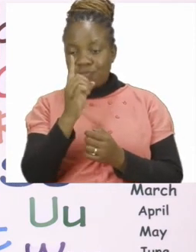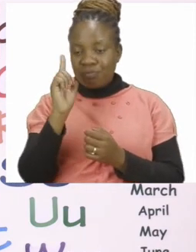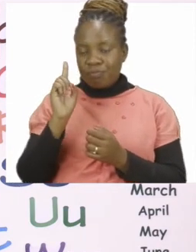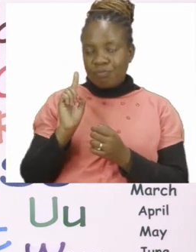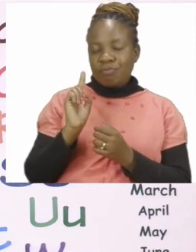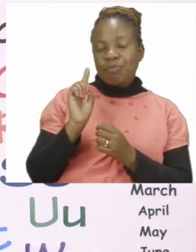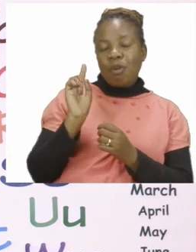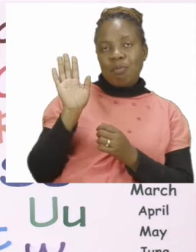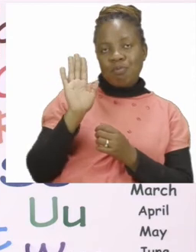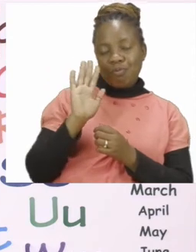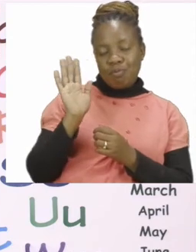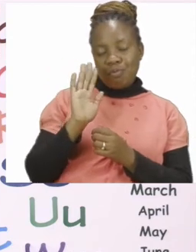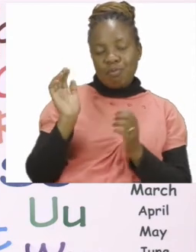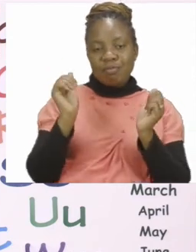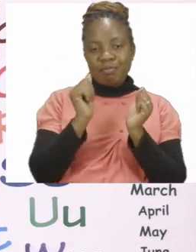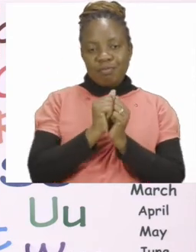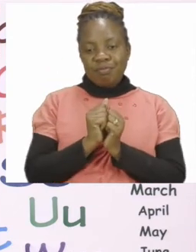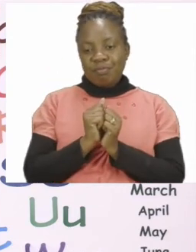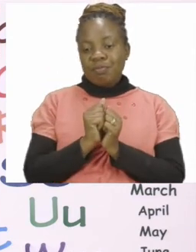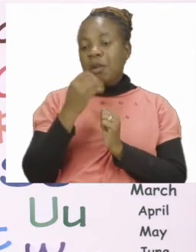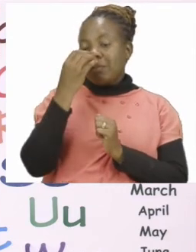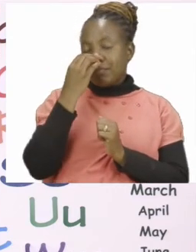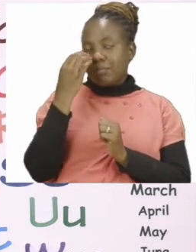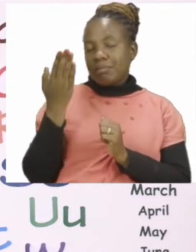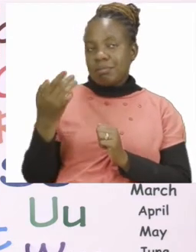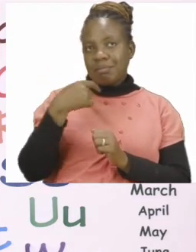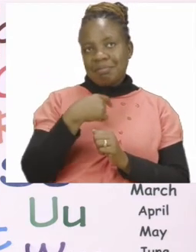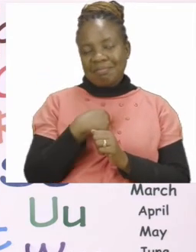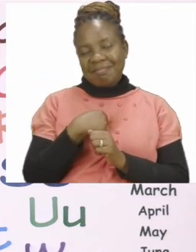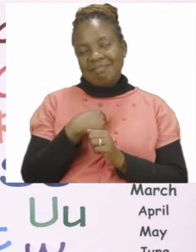So, from Zoshi and I, we say